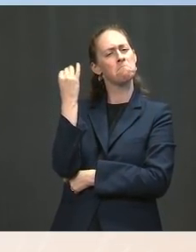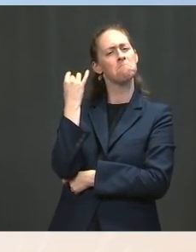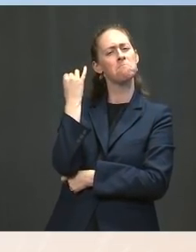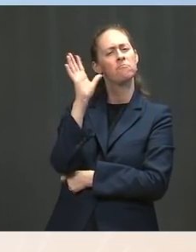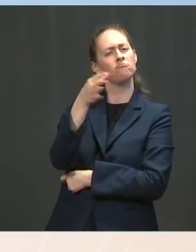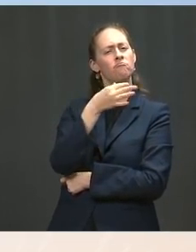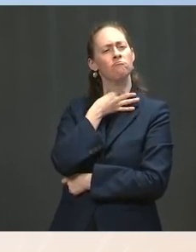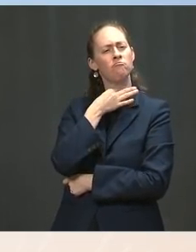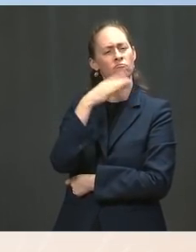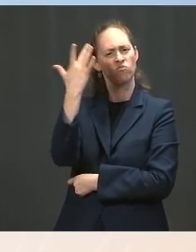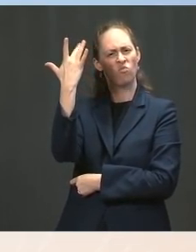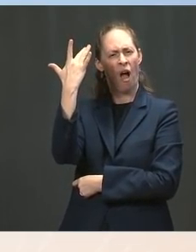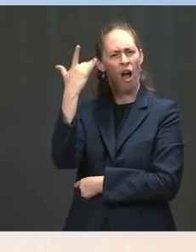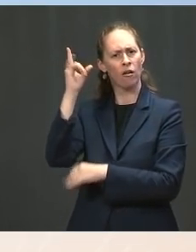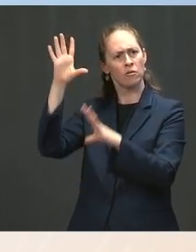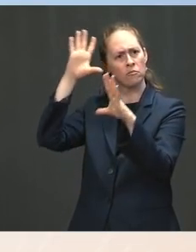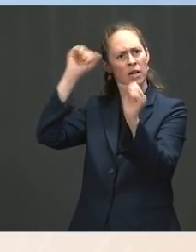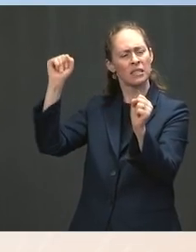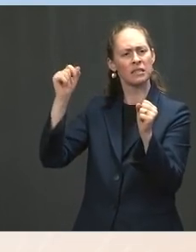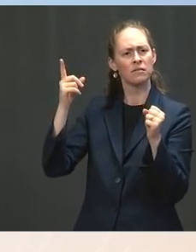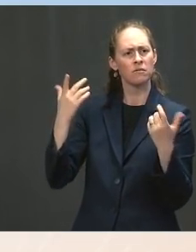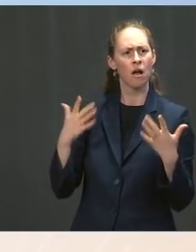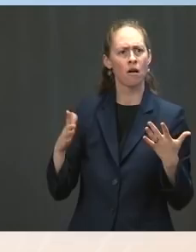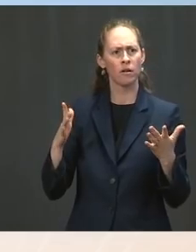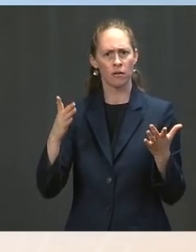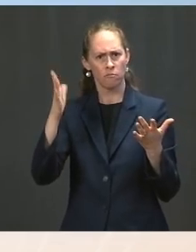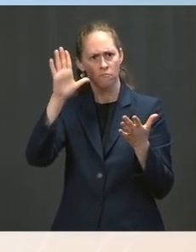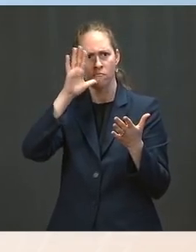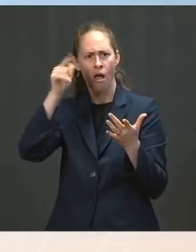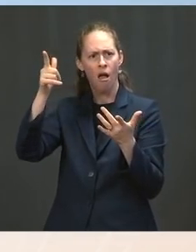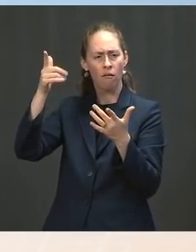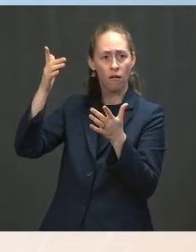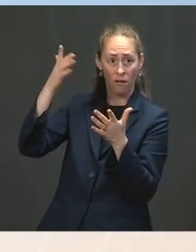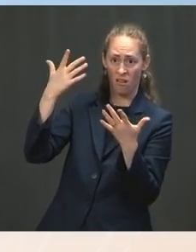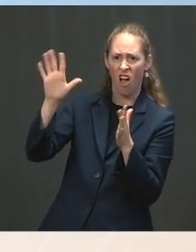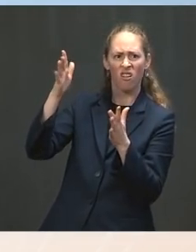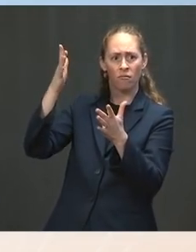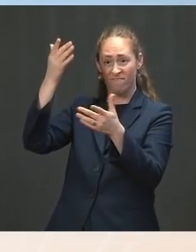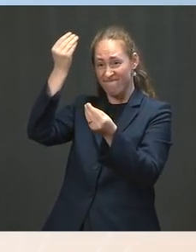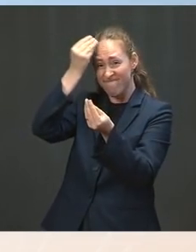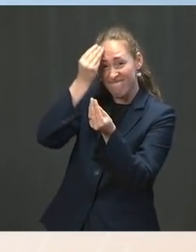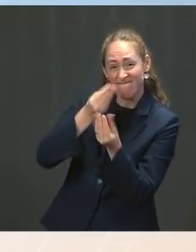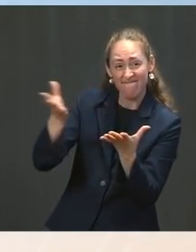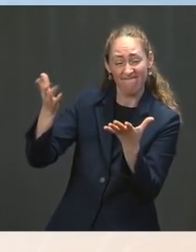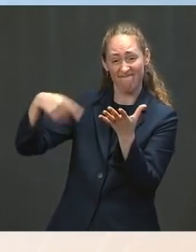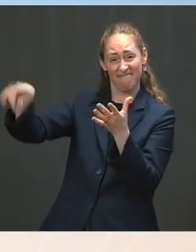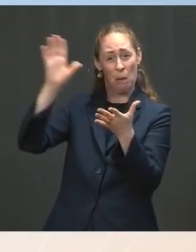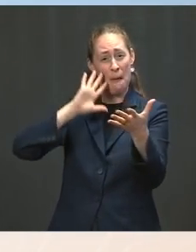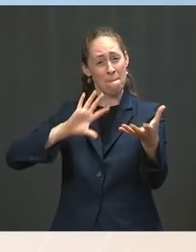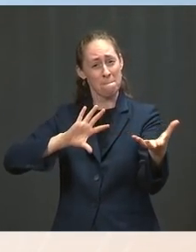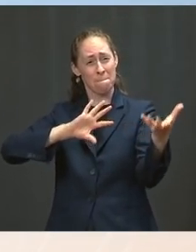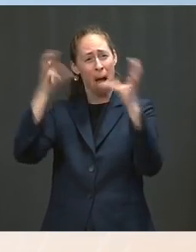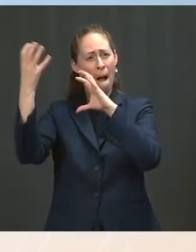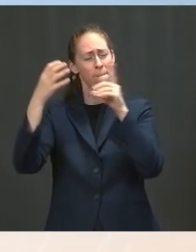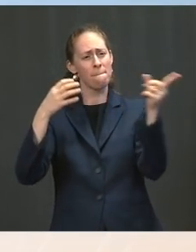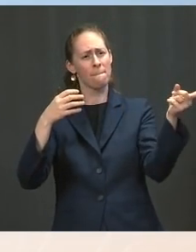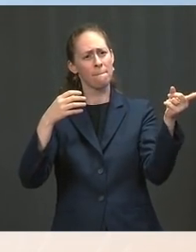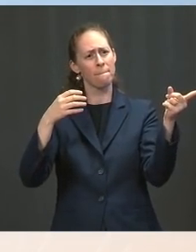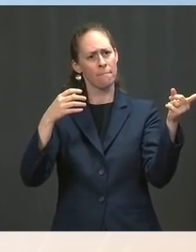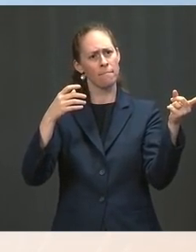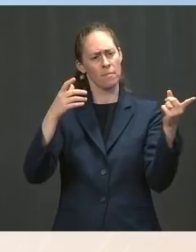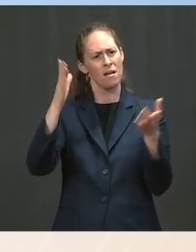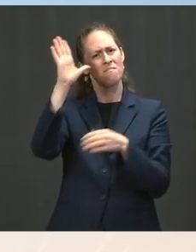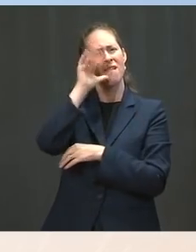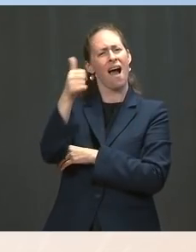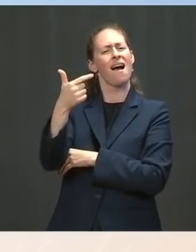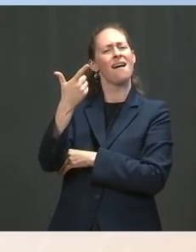prepare the American public and say to the American public, there are going to be very chaotic scenes. You are going to see, it's going